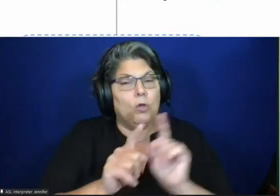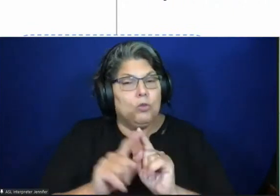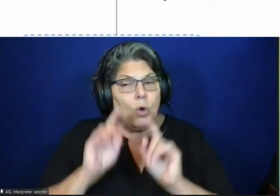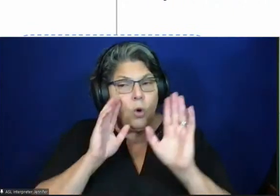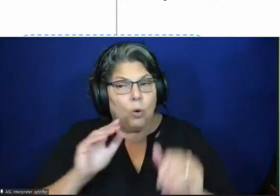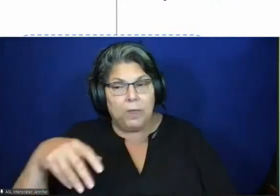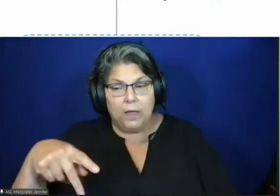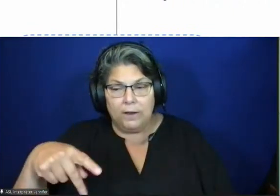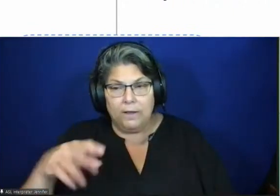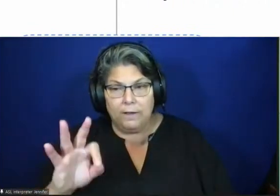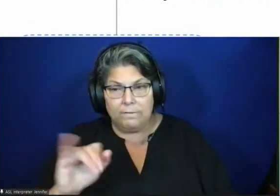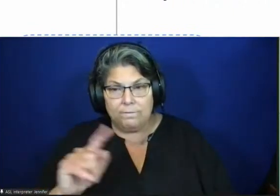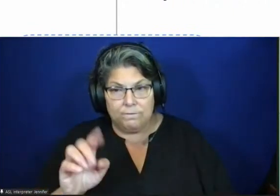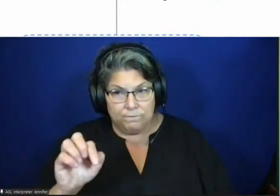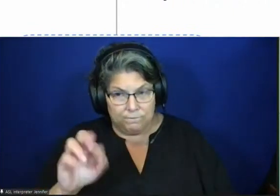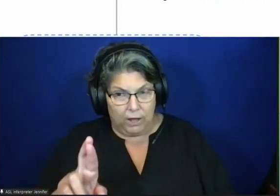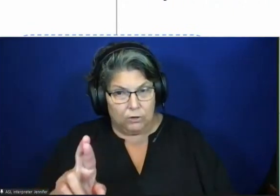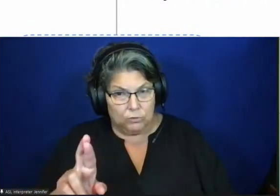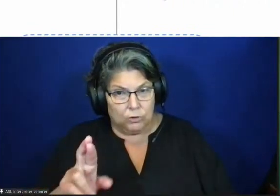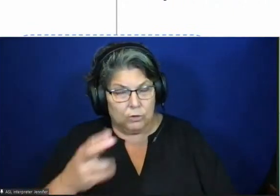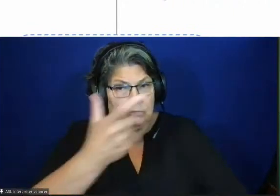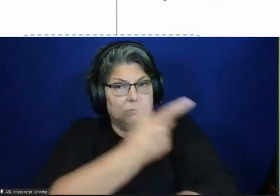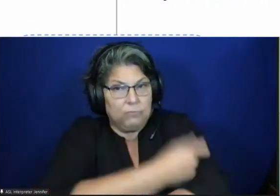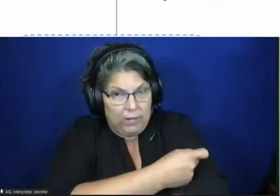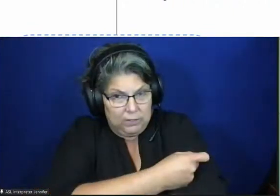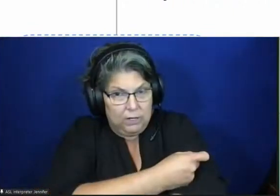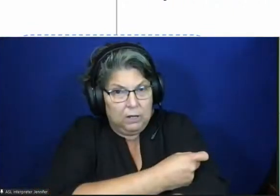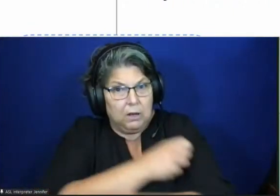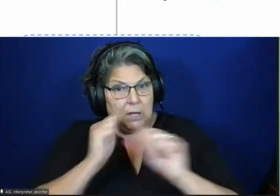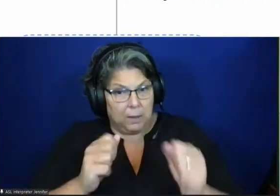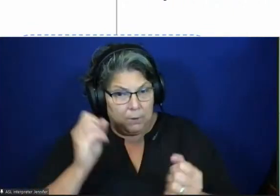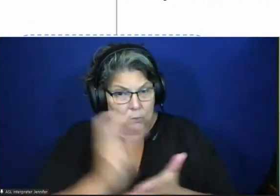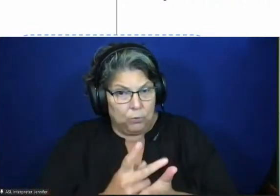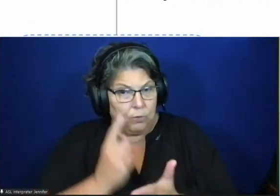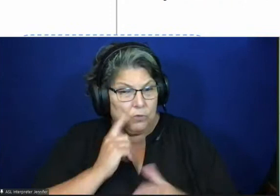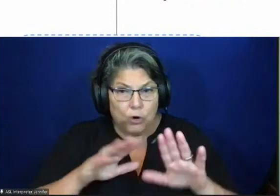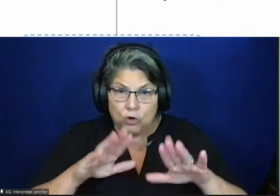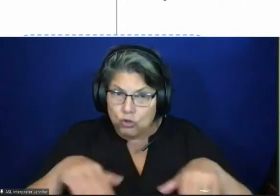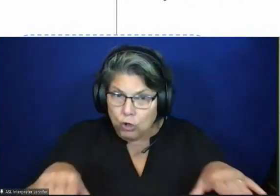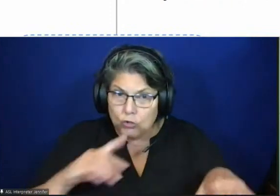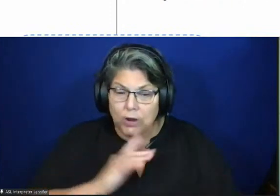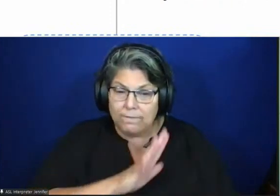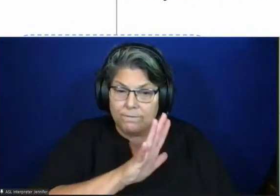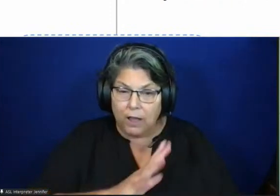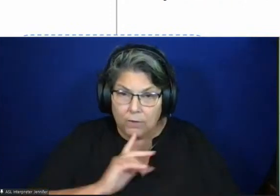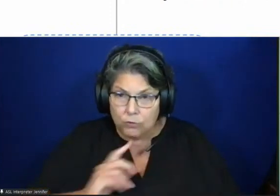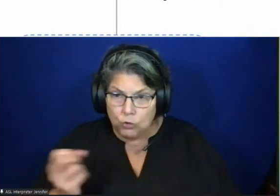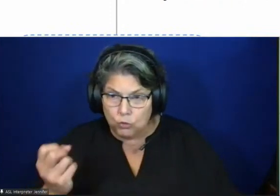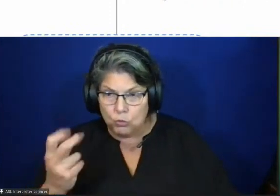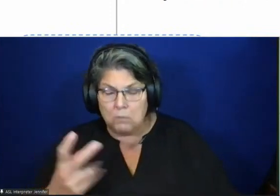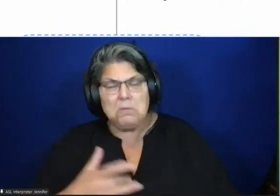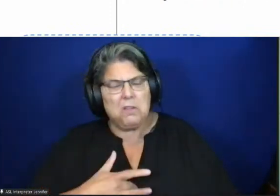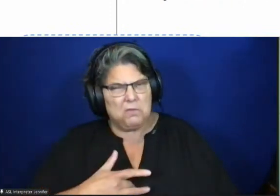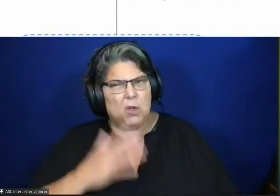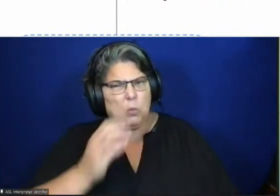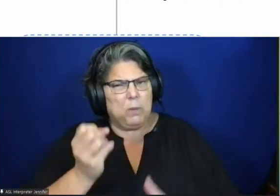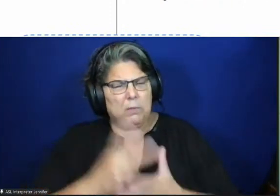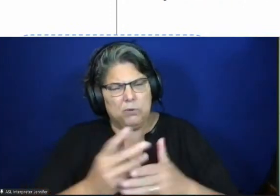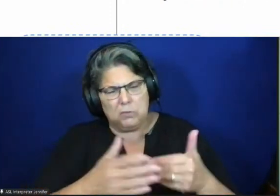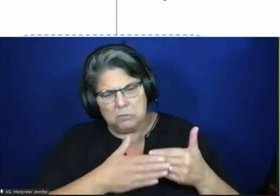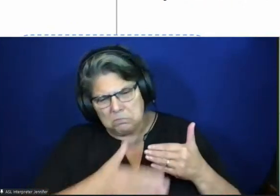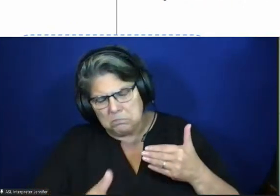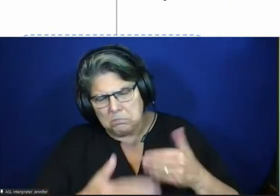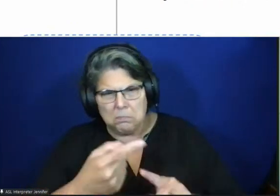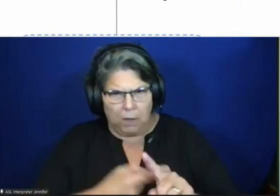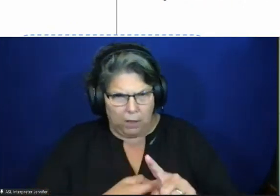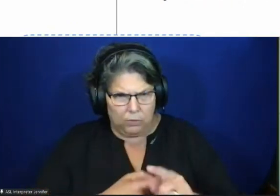vaccines for children between 5 and 12 years old will be approved in the next month or so. So we're planning